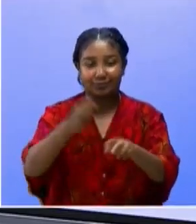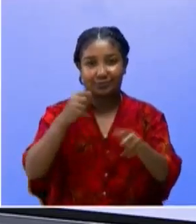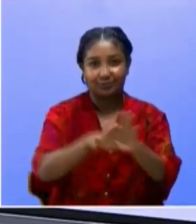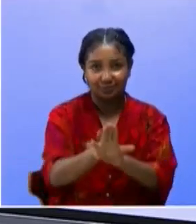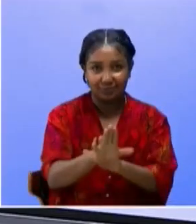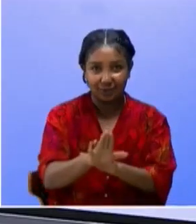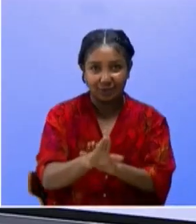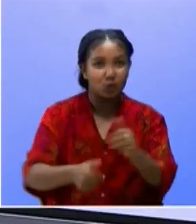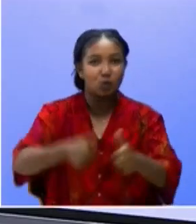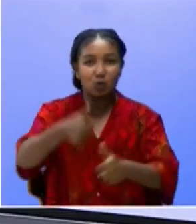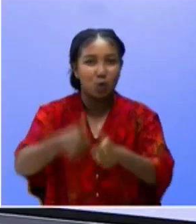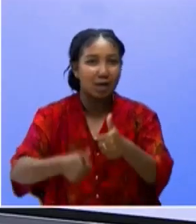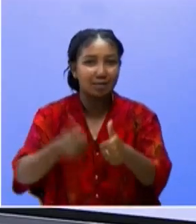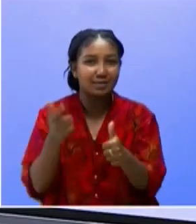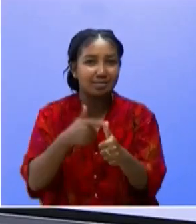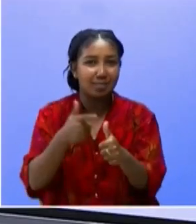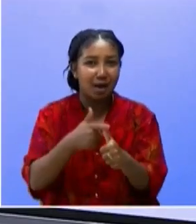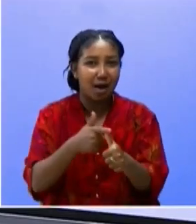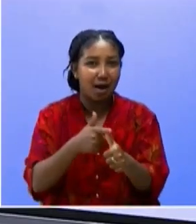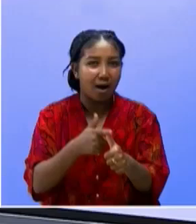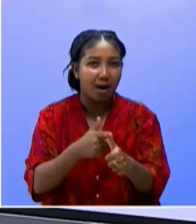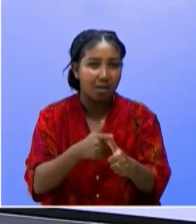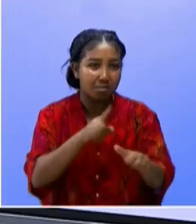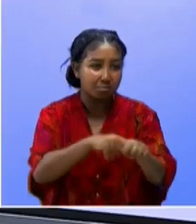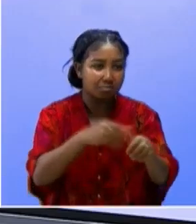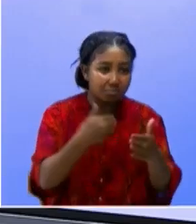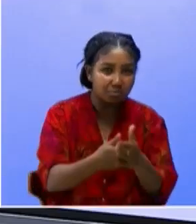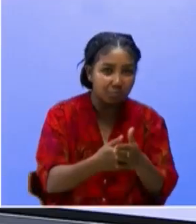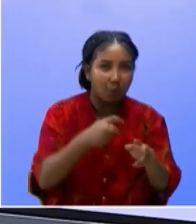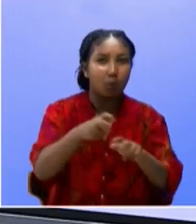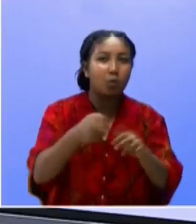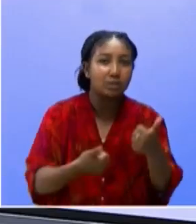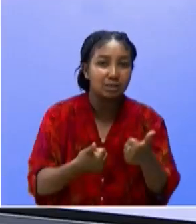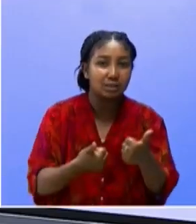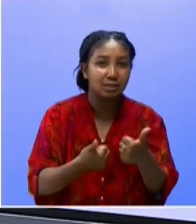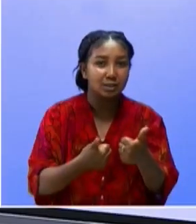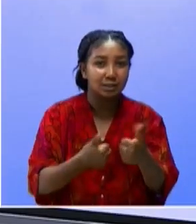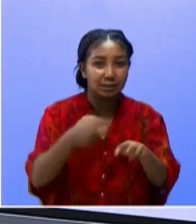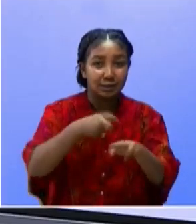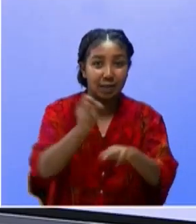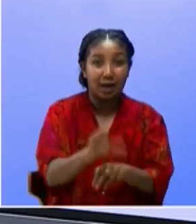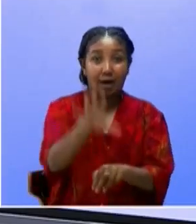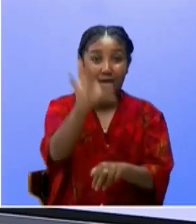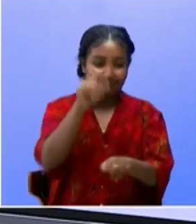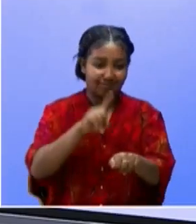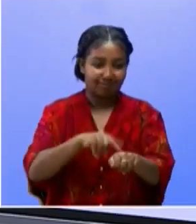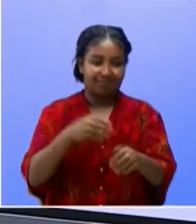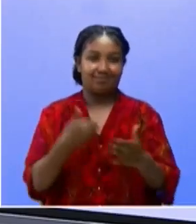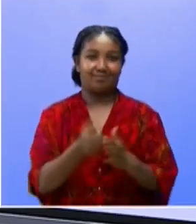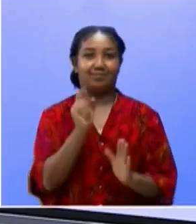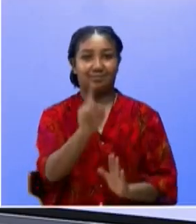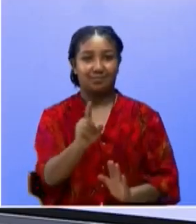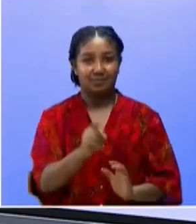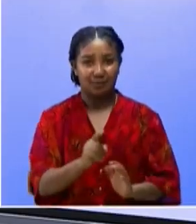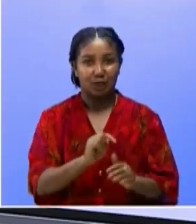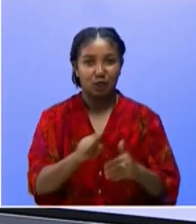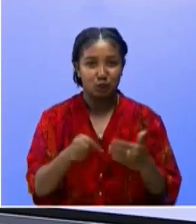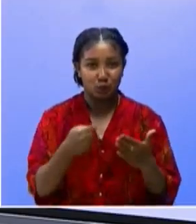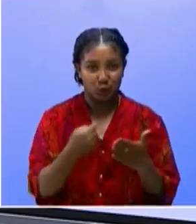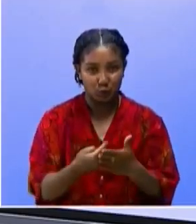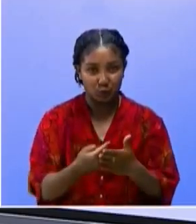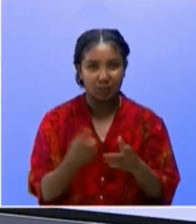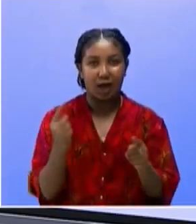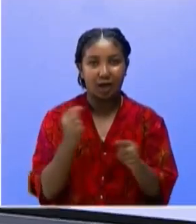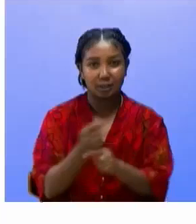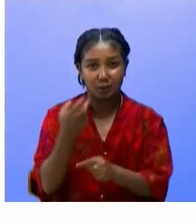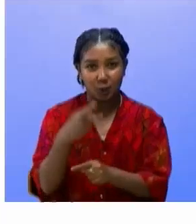train. Which one do you think happens first? Yes, in order to get the train, he has to arrive on time. So this